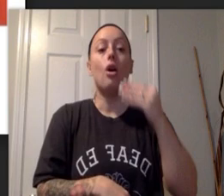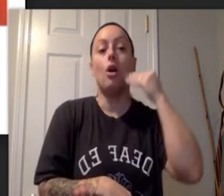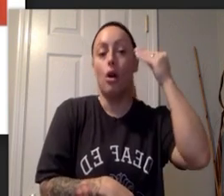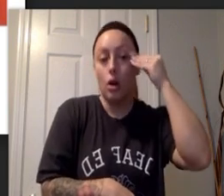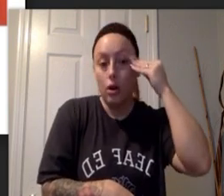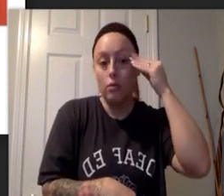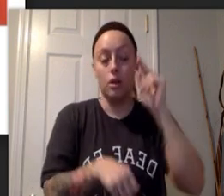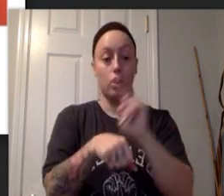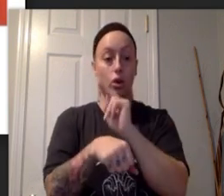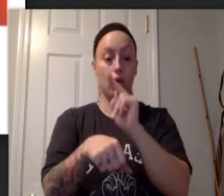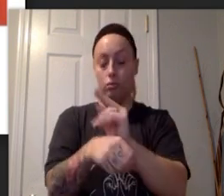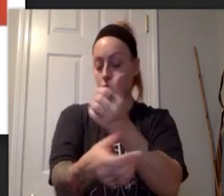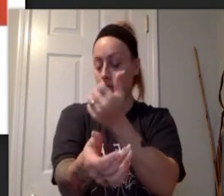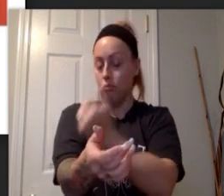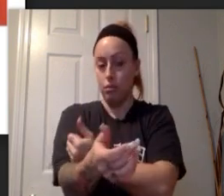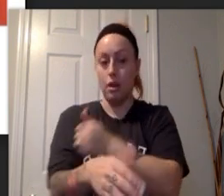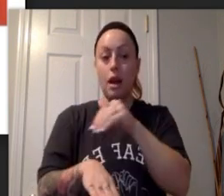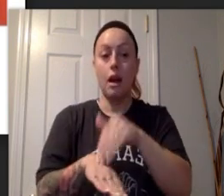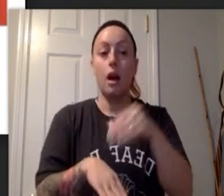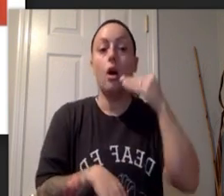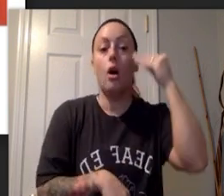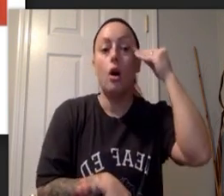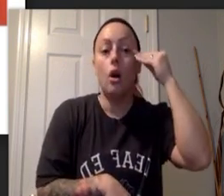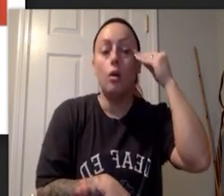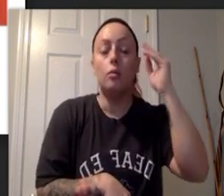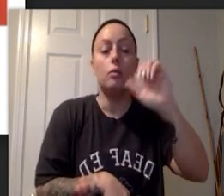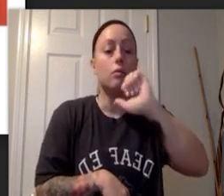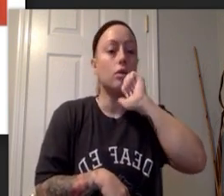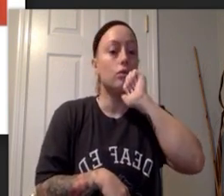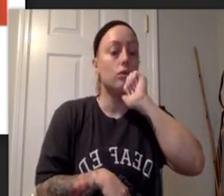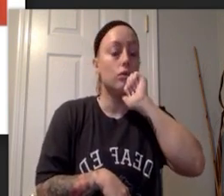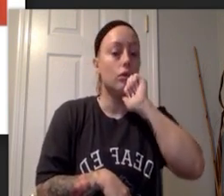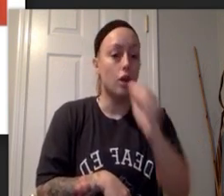home. Most people who use opioids are not unhoused.